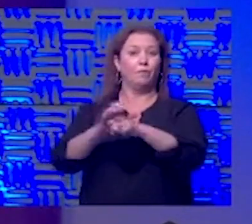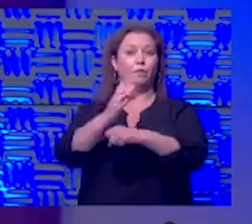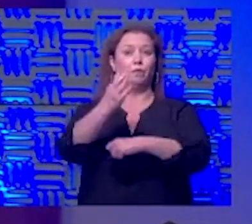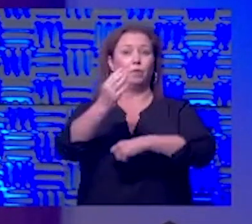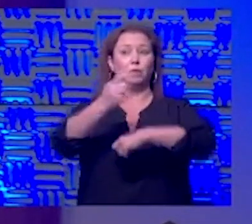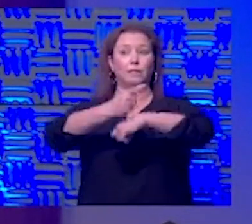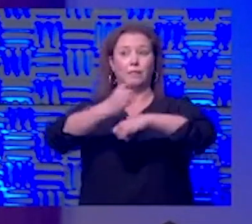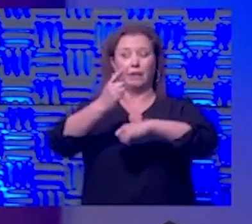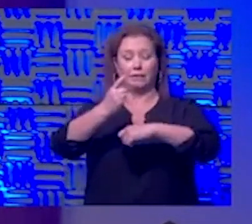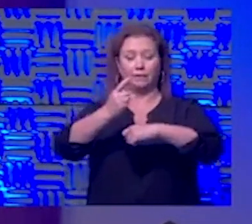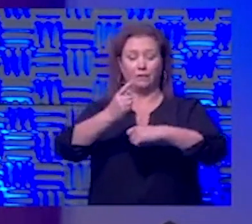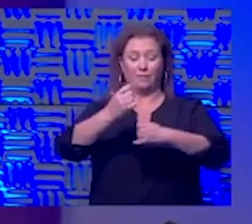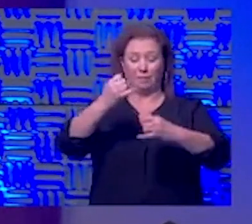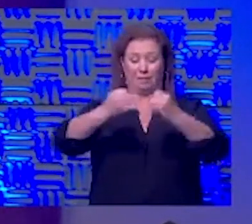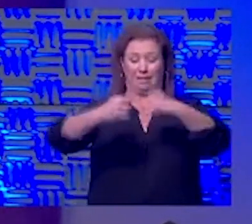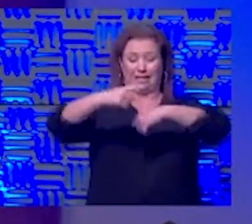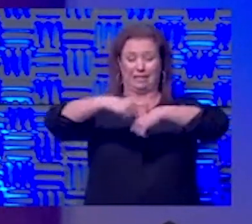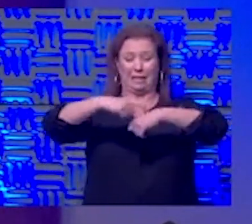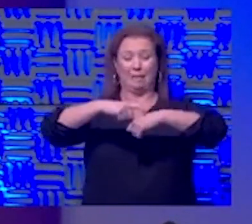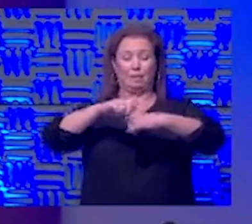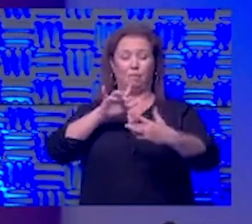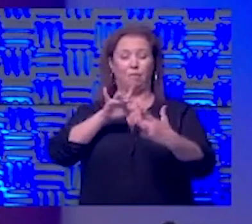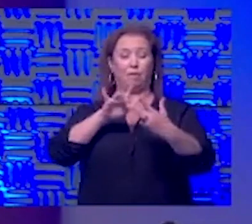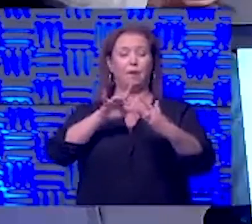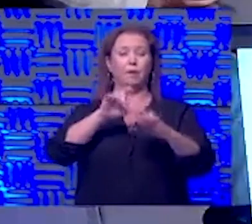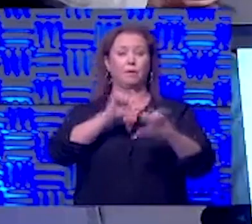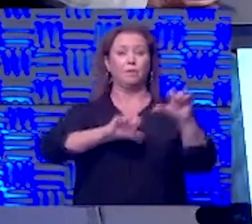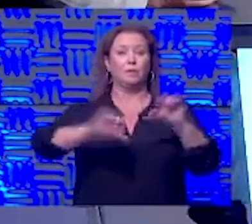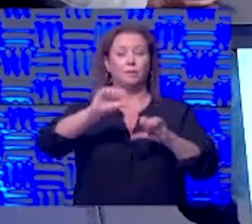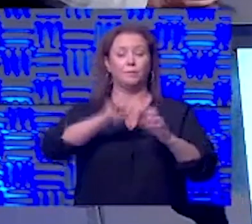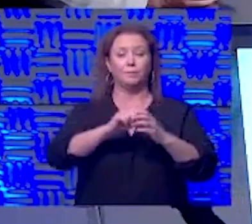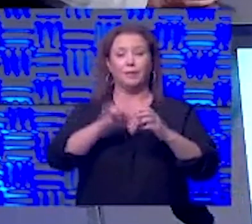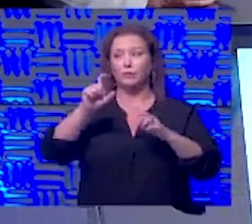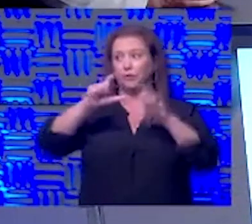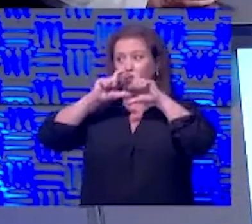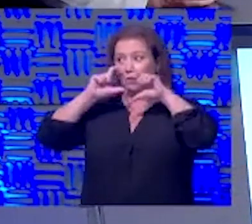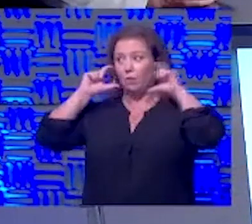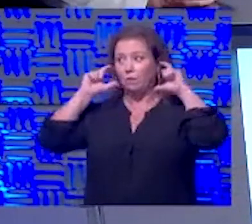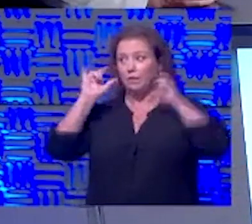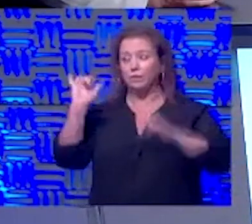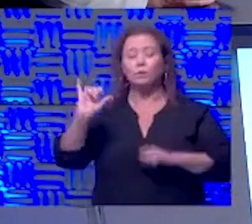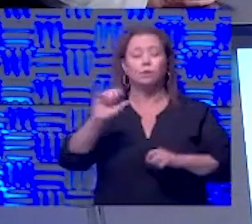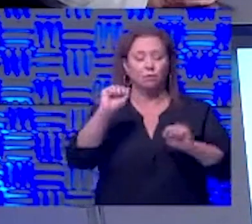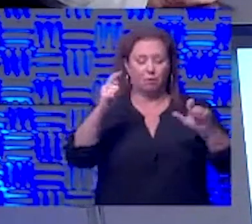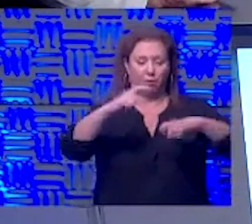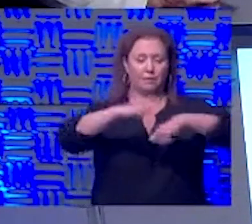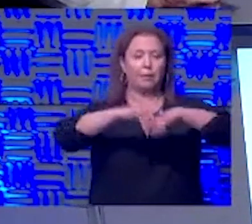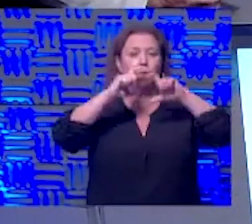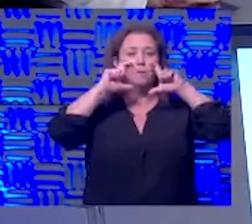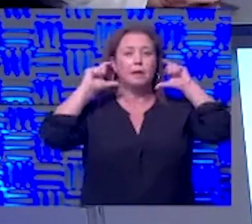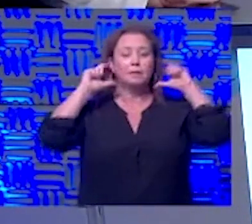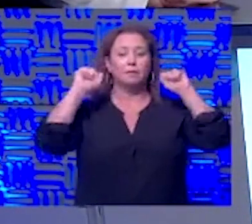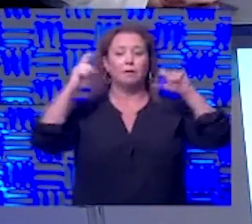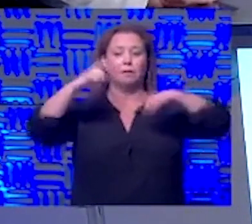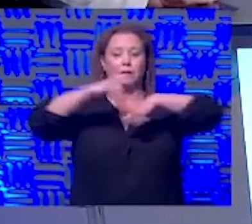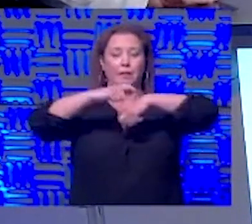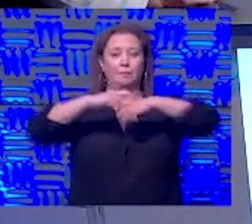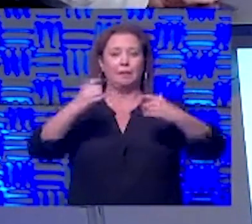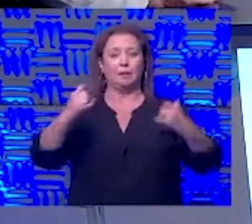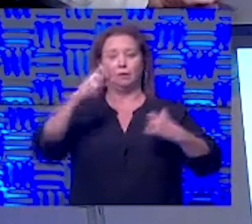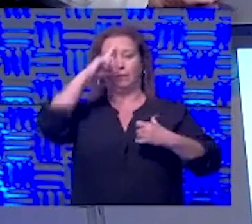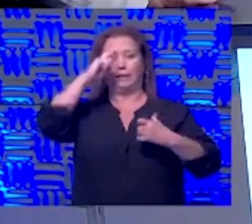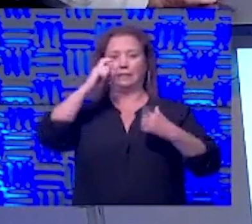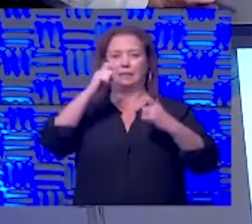days from the last time they had close contact with her. And she needs to wear a mask. Yeah, If she's gonna all be the in time. household. So yeah, all the time now, because that's